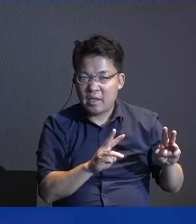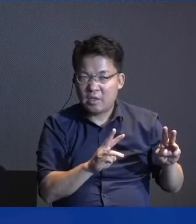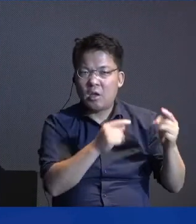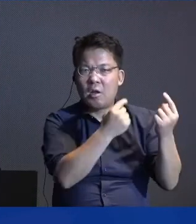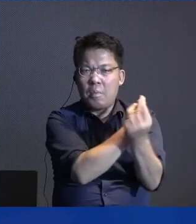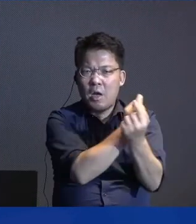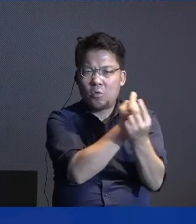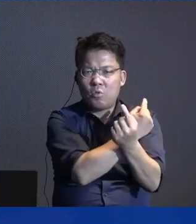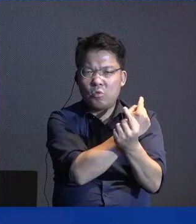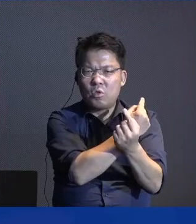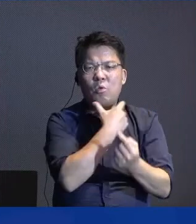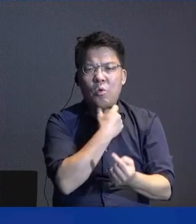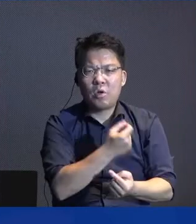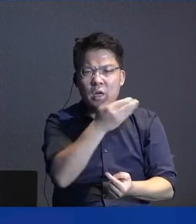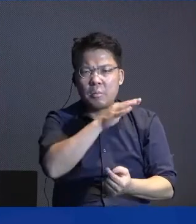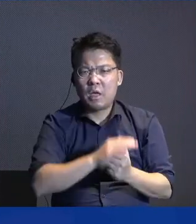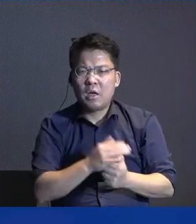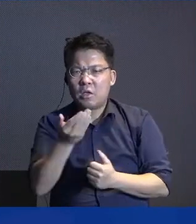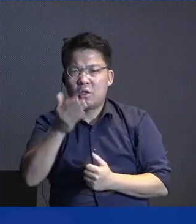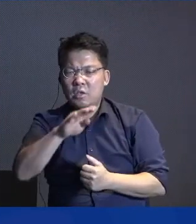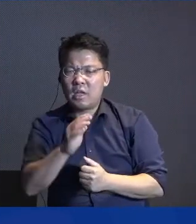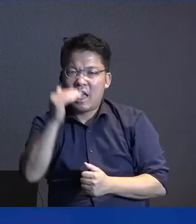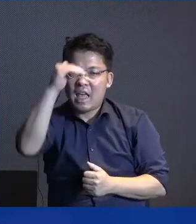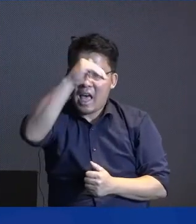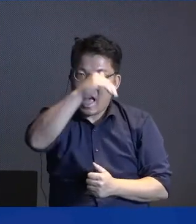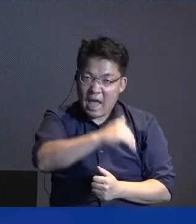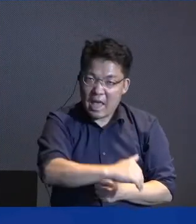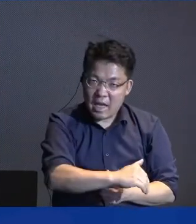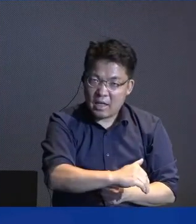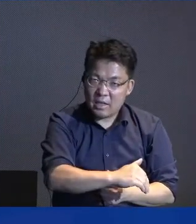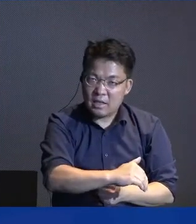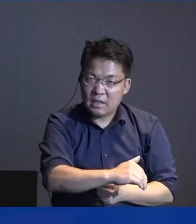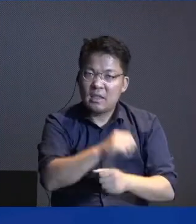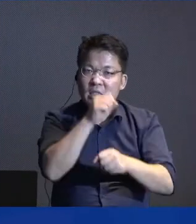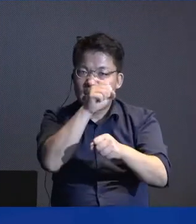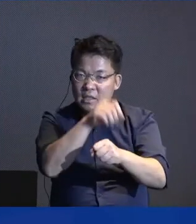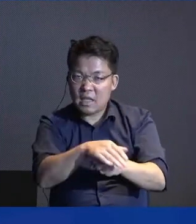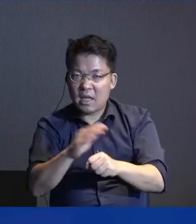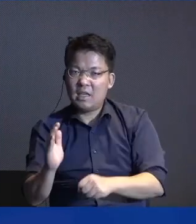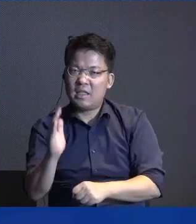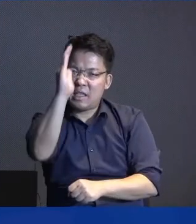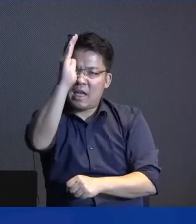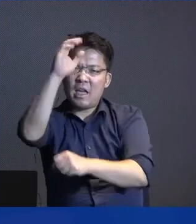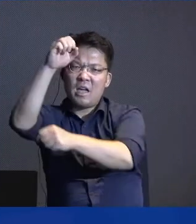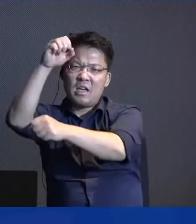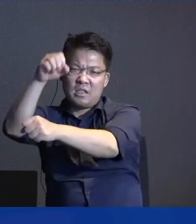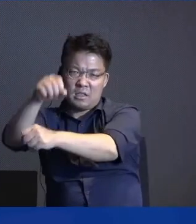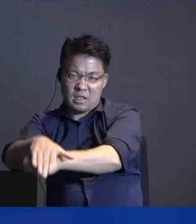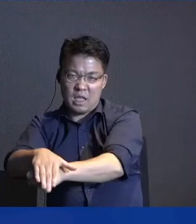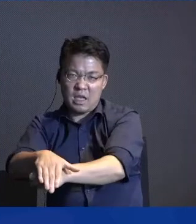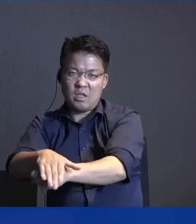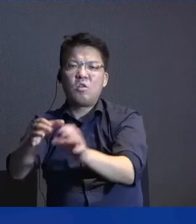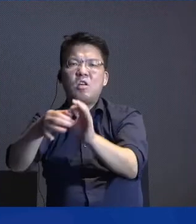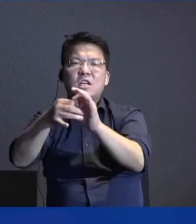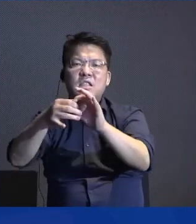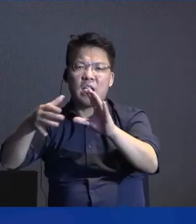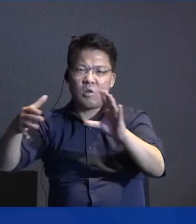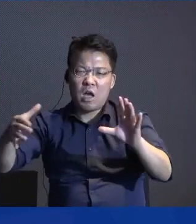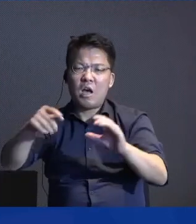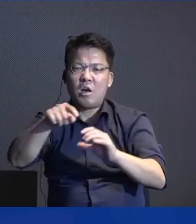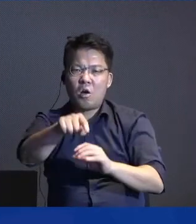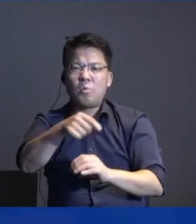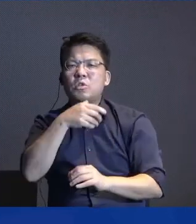like making more social psychological intervention or counseling program for